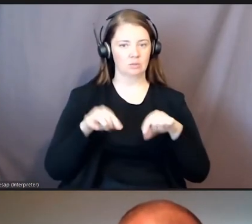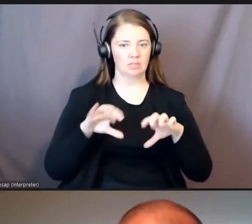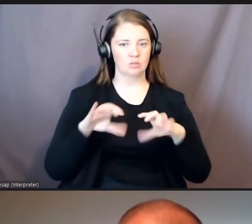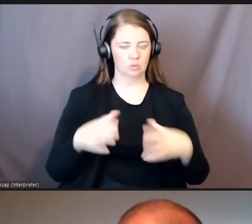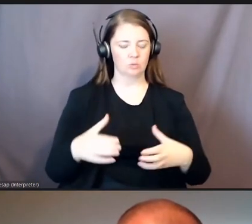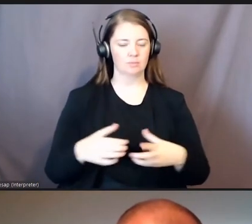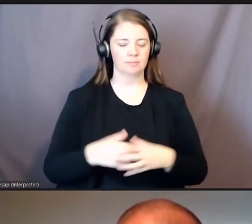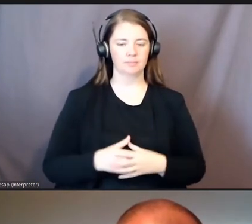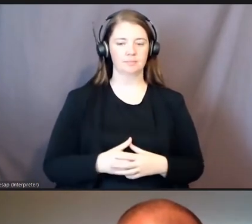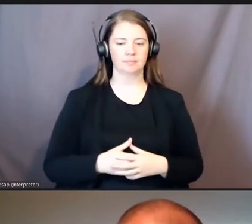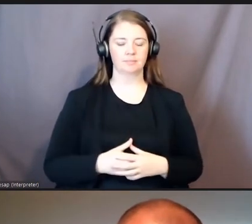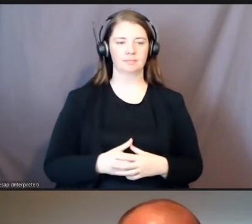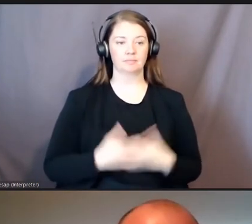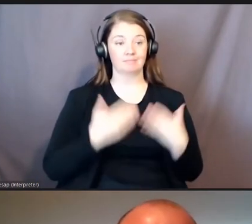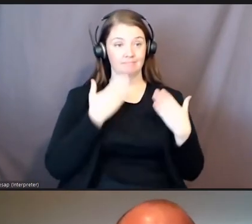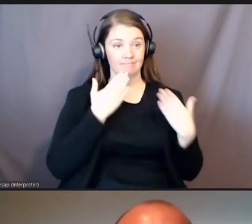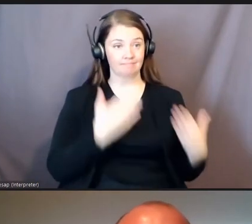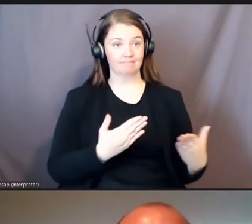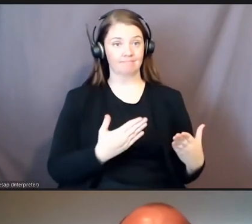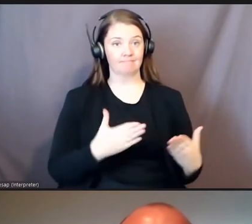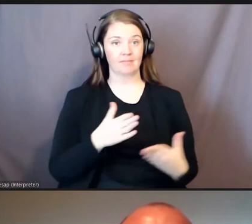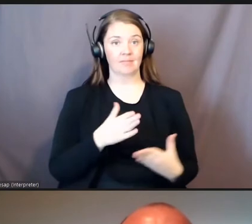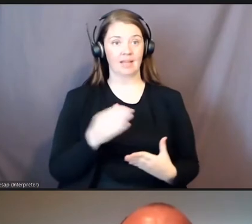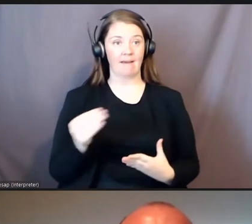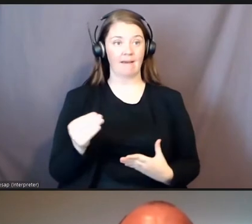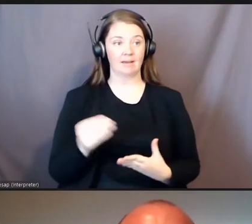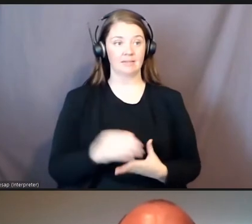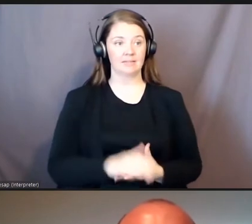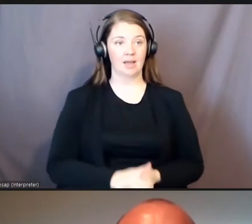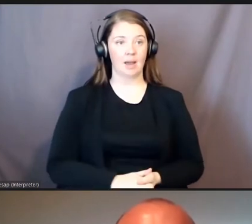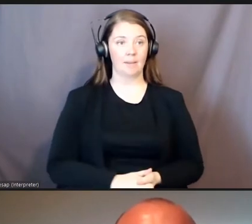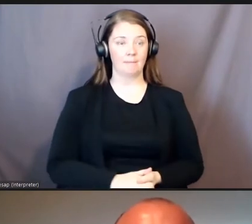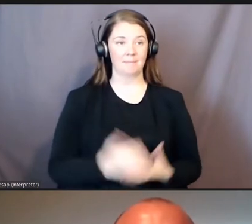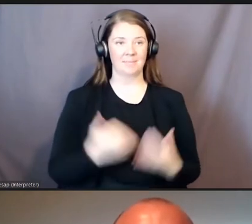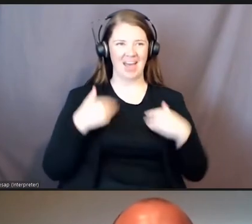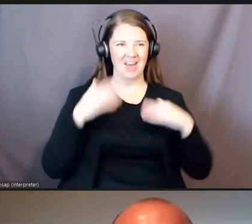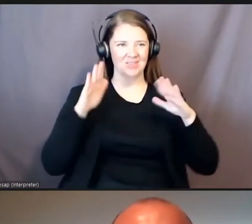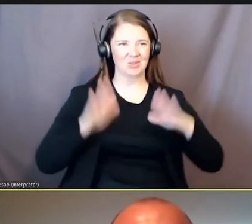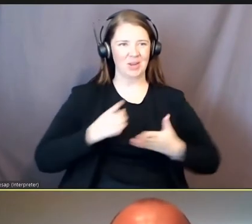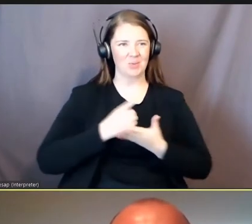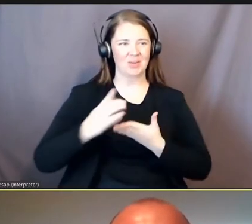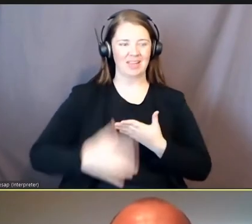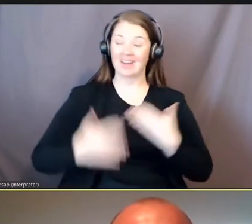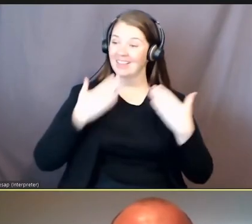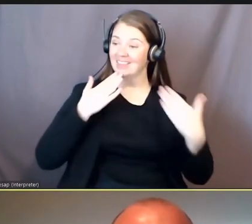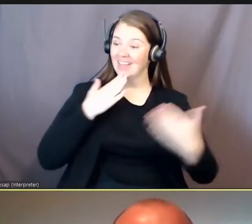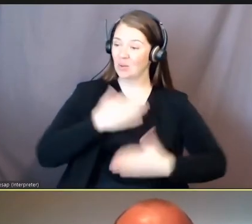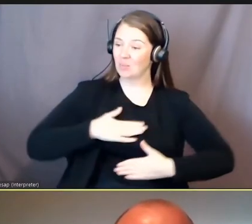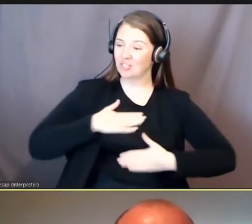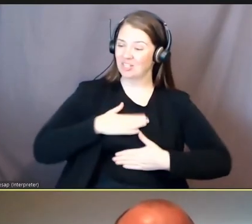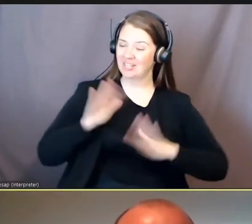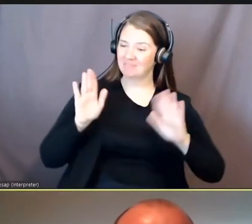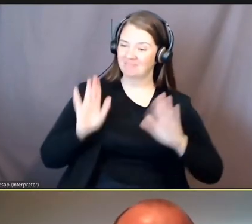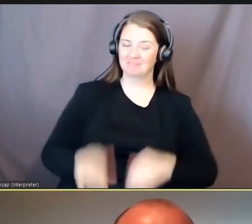So thank you, and have a great weekend. Thank you. I really appreciate it.